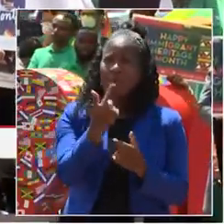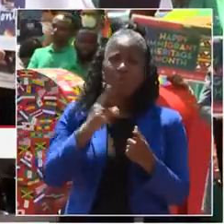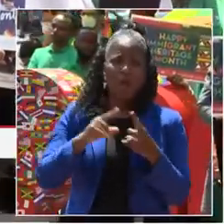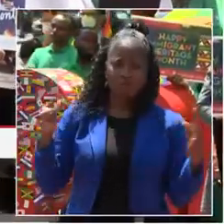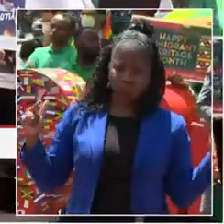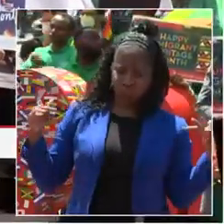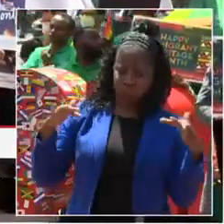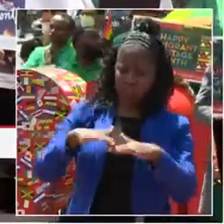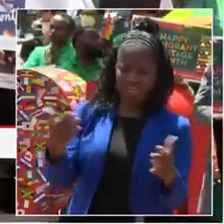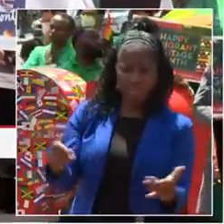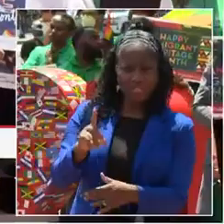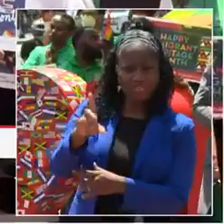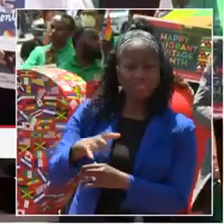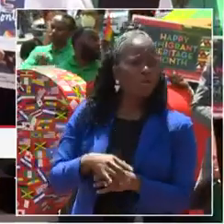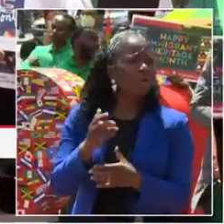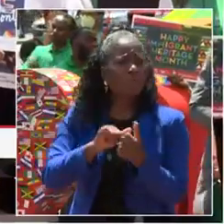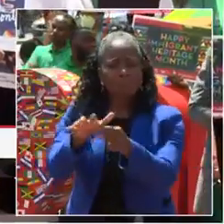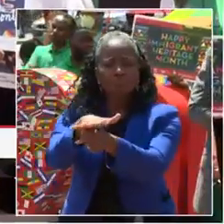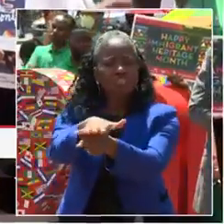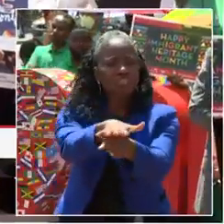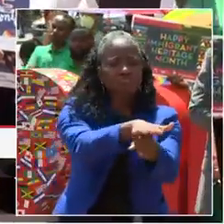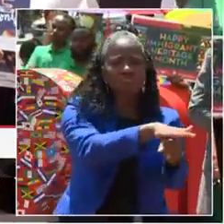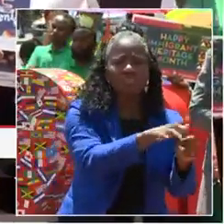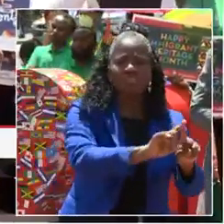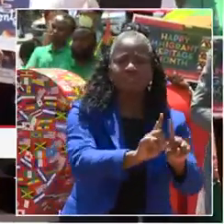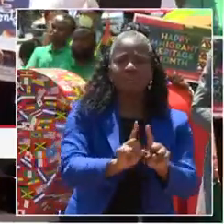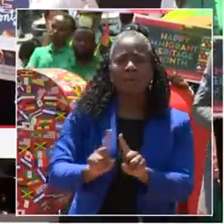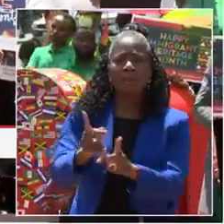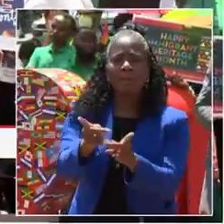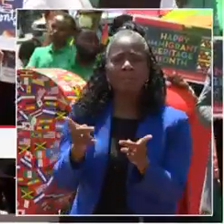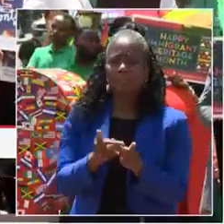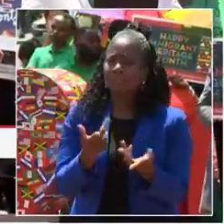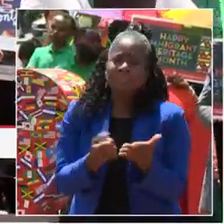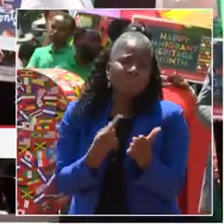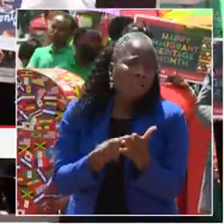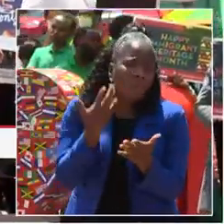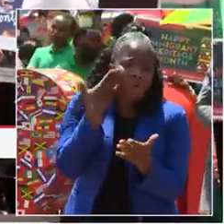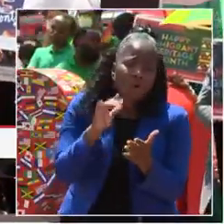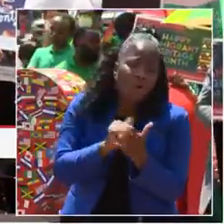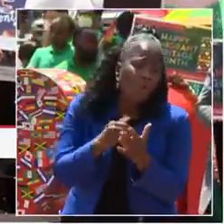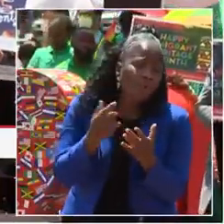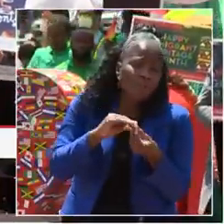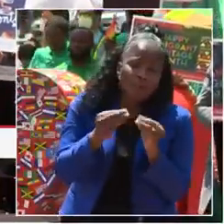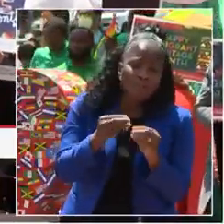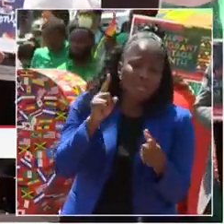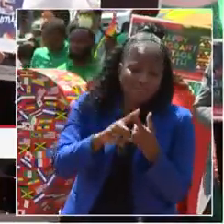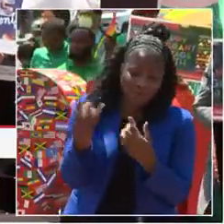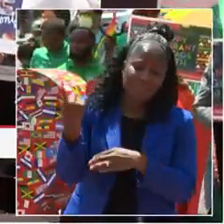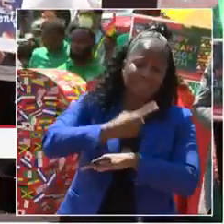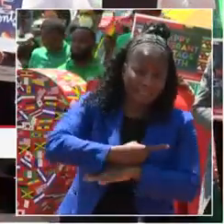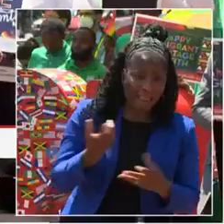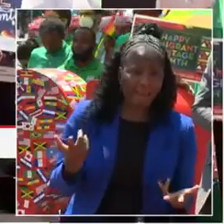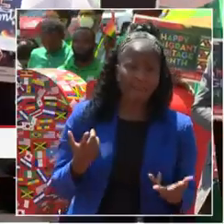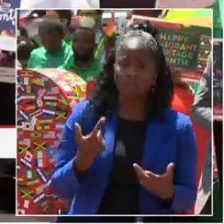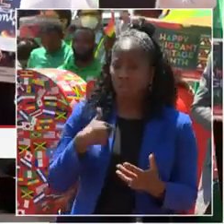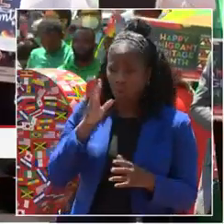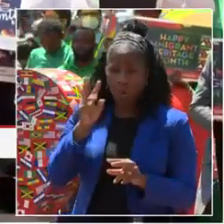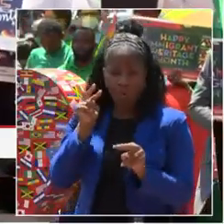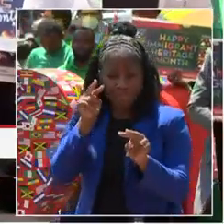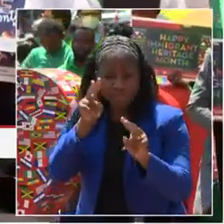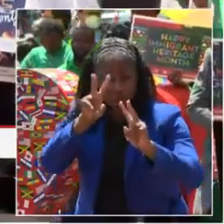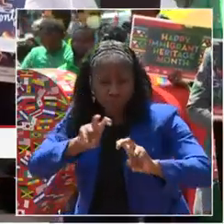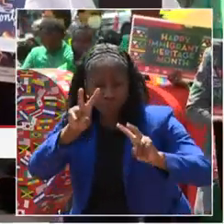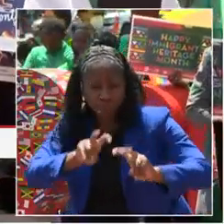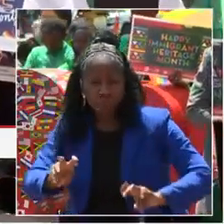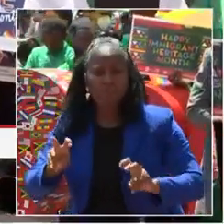nation's capital for that. It could be the region. And sometimes we don't know what those numbers are going to be until game day. But that's something that we'll continually to assess.